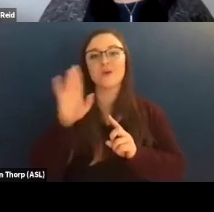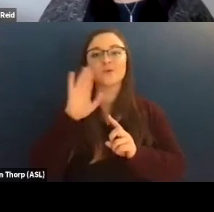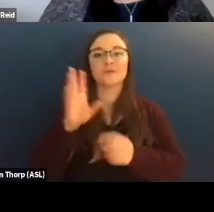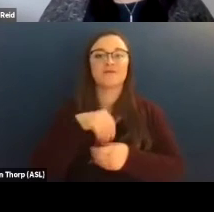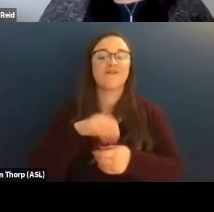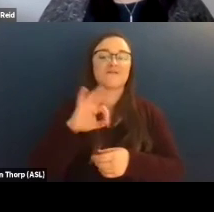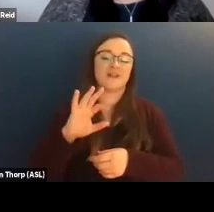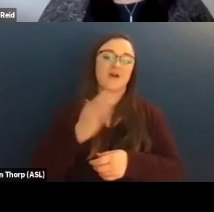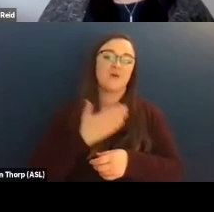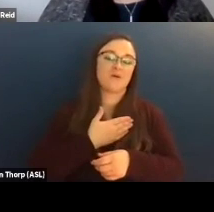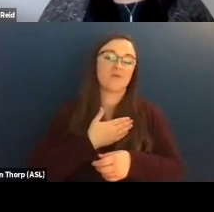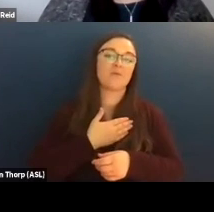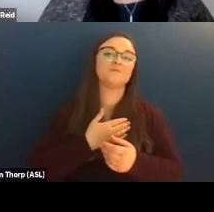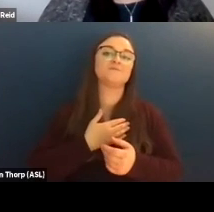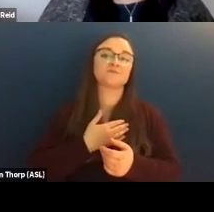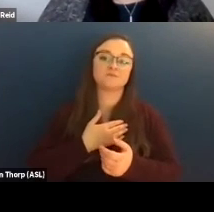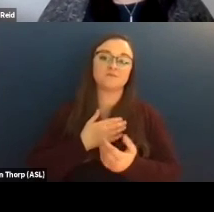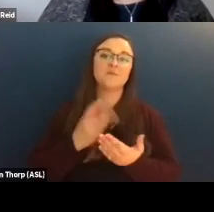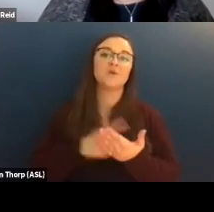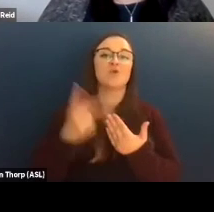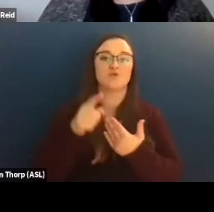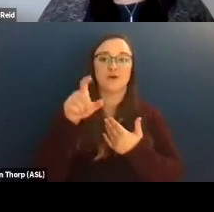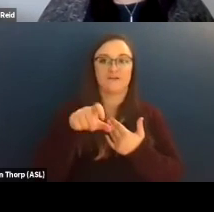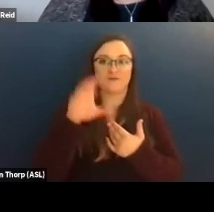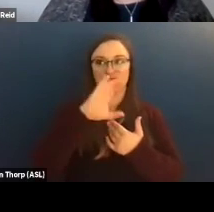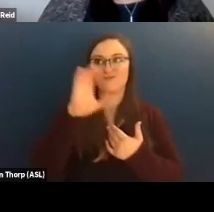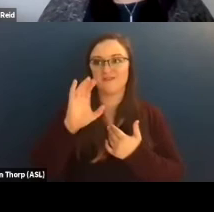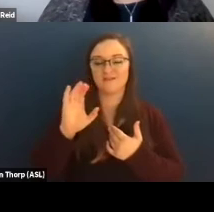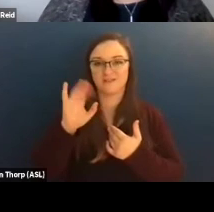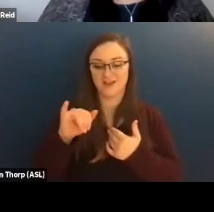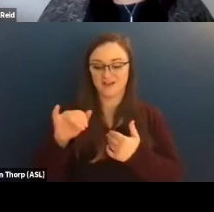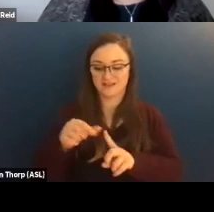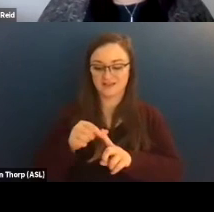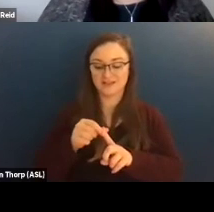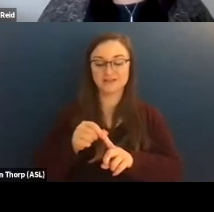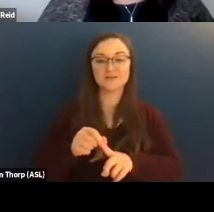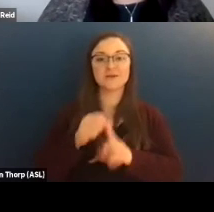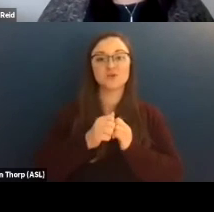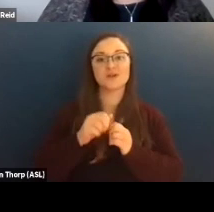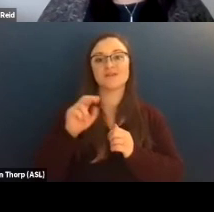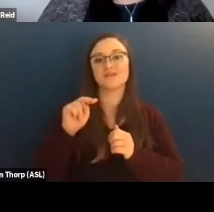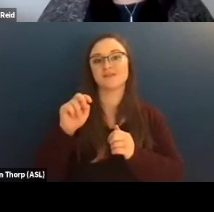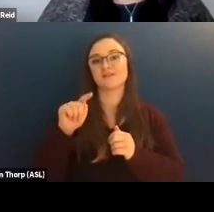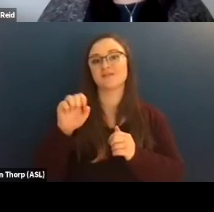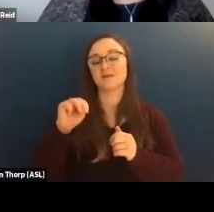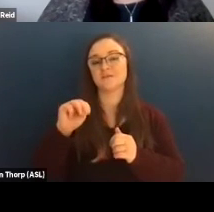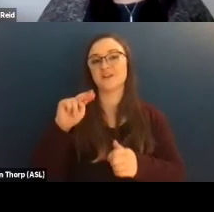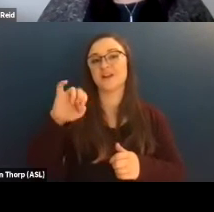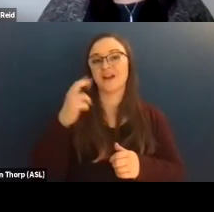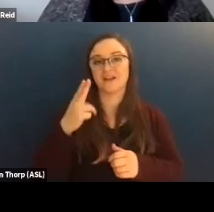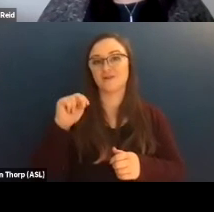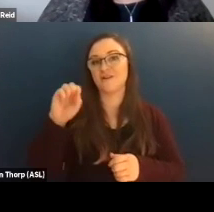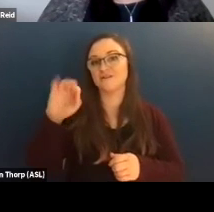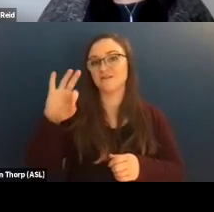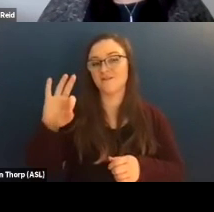program where you have to seek that, especially in STEM. Programs like NIH, NSF, National Science